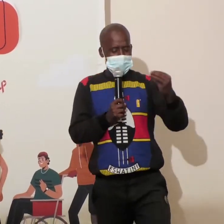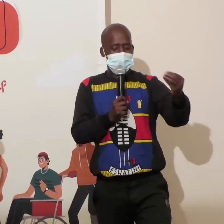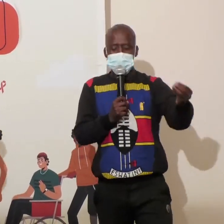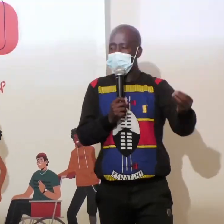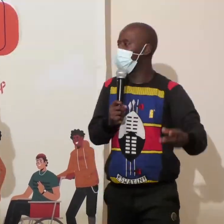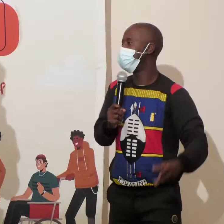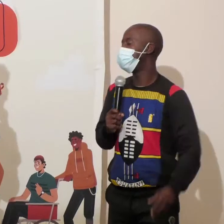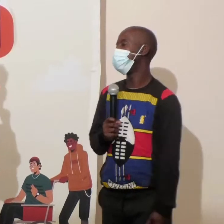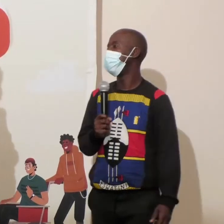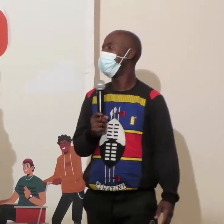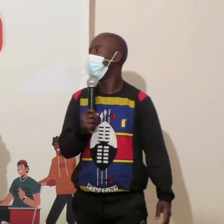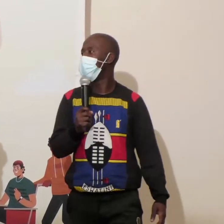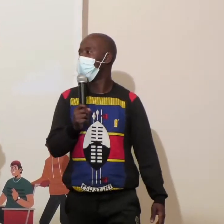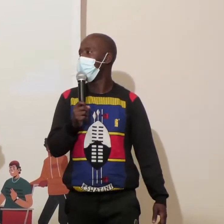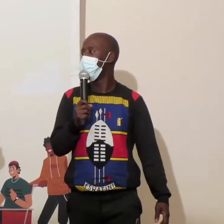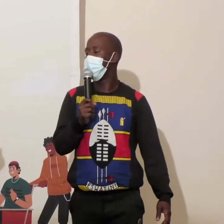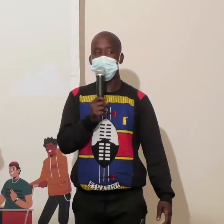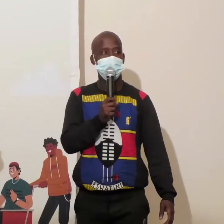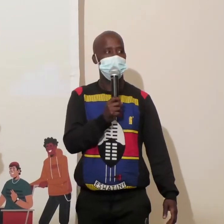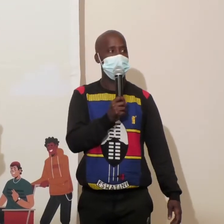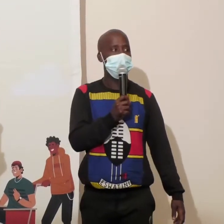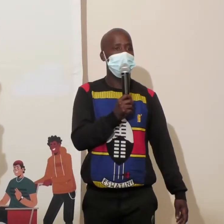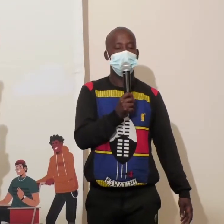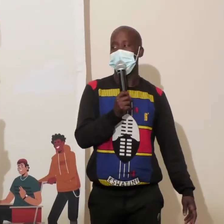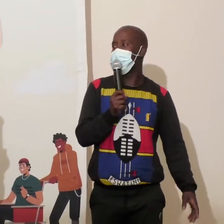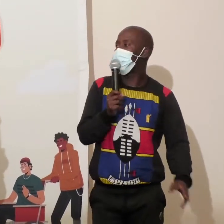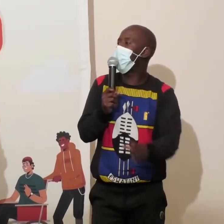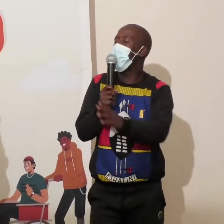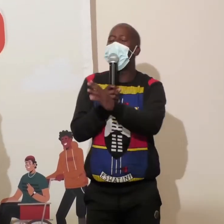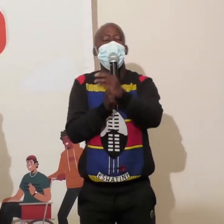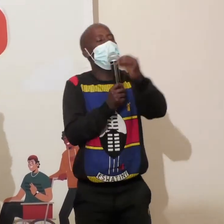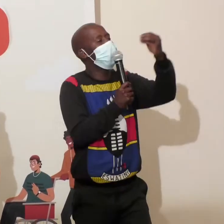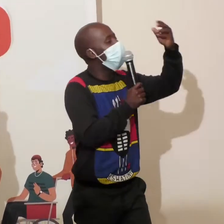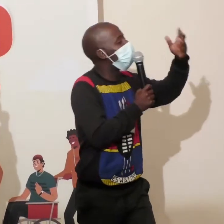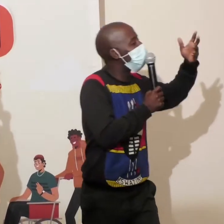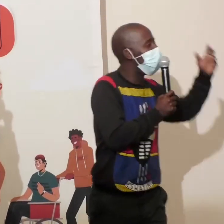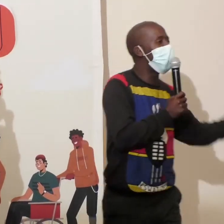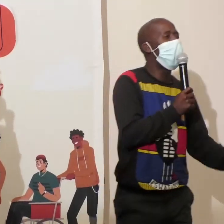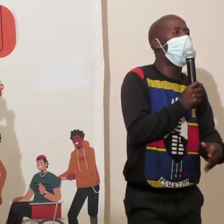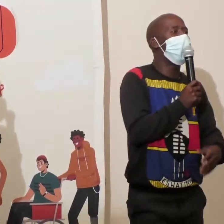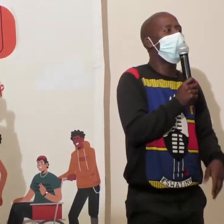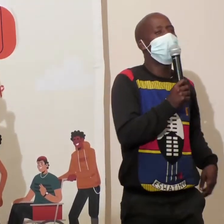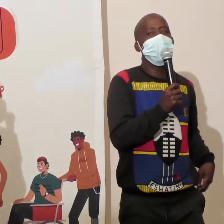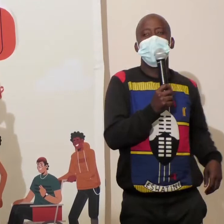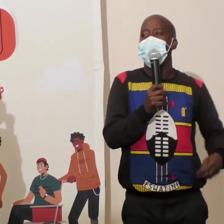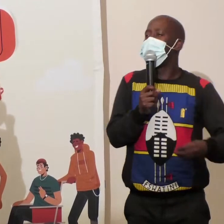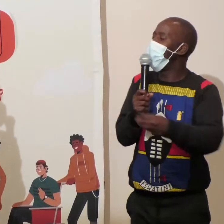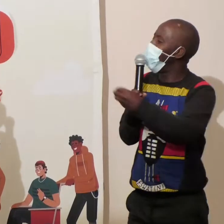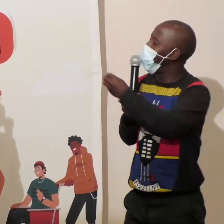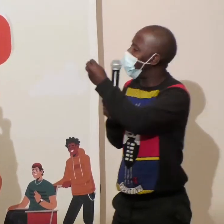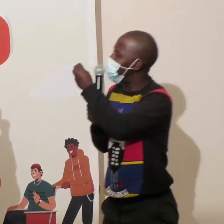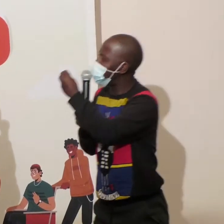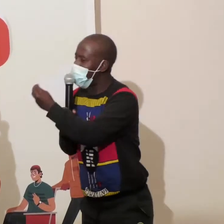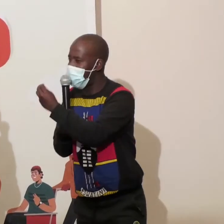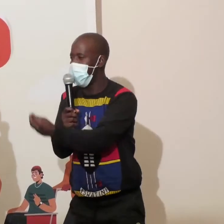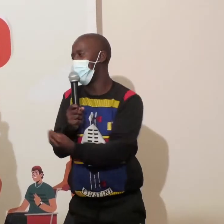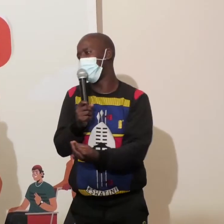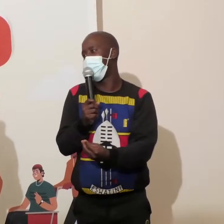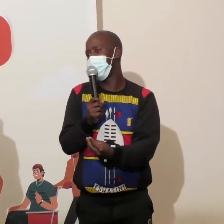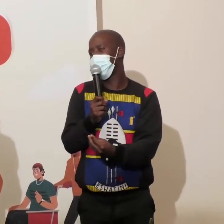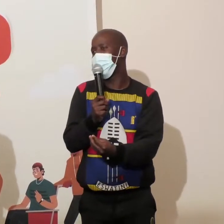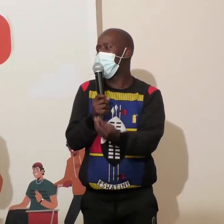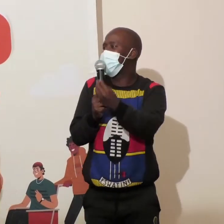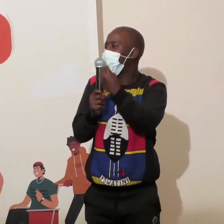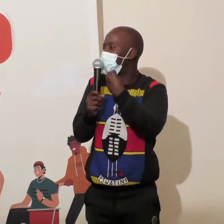Asengibude nangako kuyicolleague yakho emntwana wongamelule kungani lo mntata athishelo. Mani gogo mani kujaka